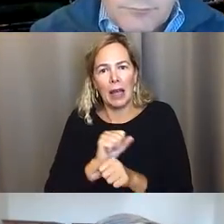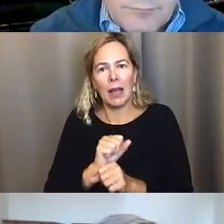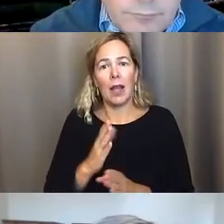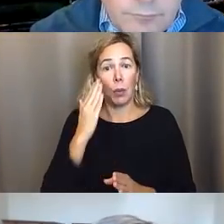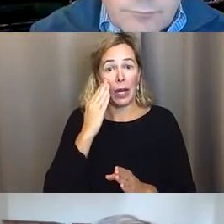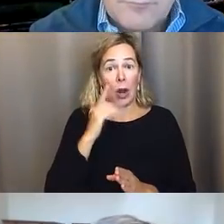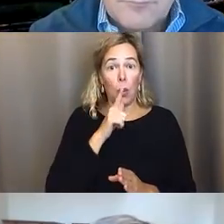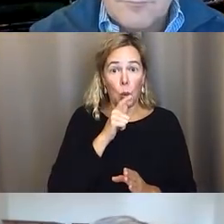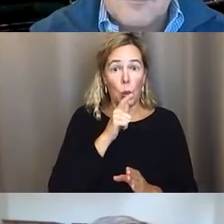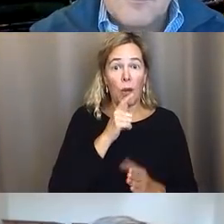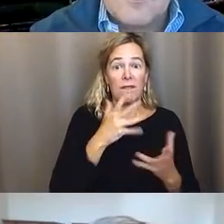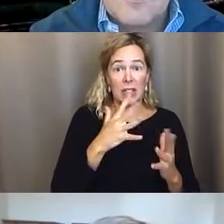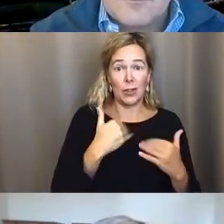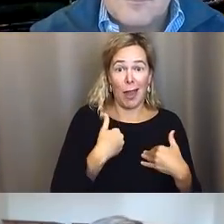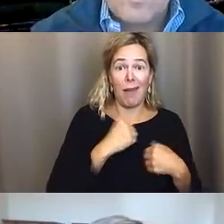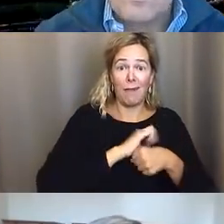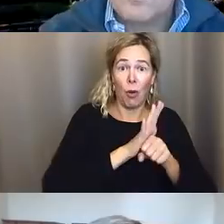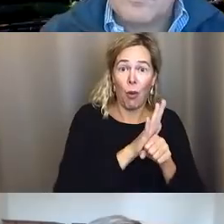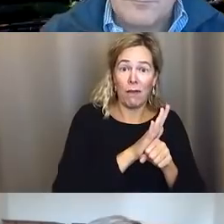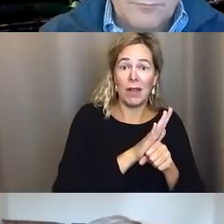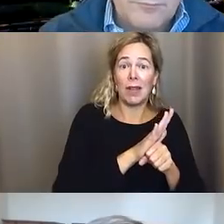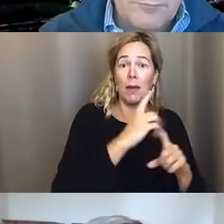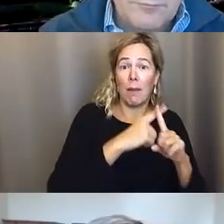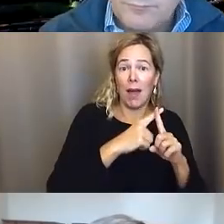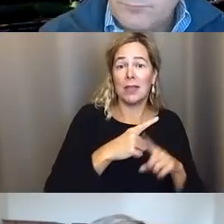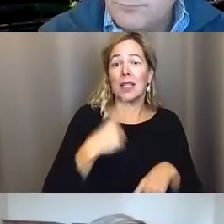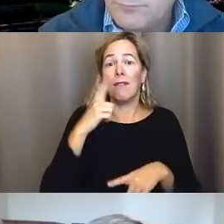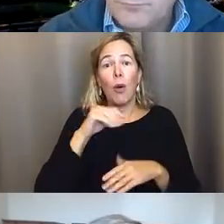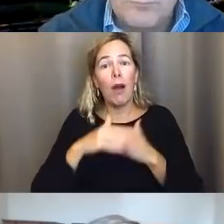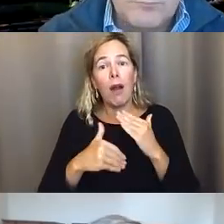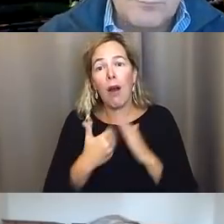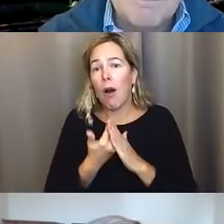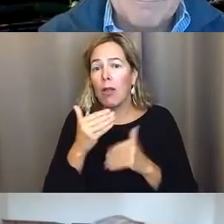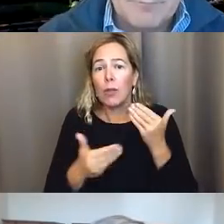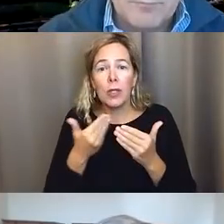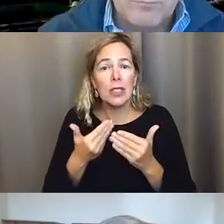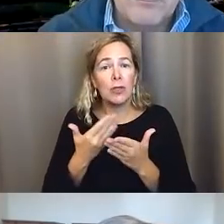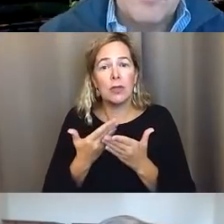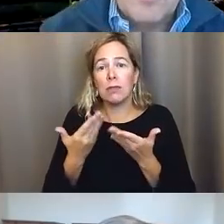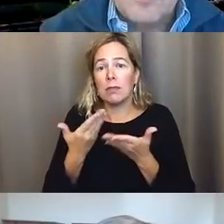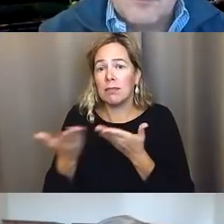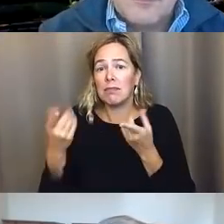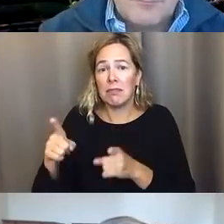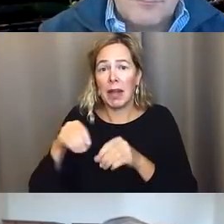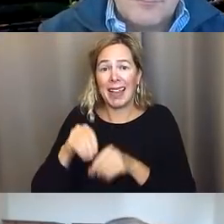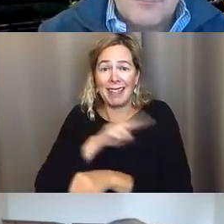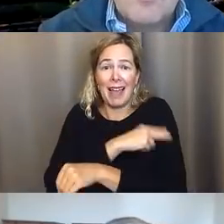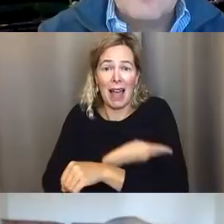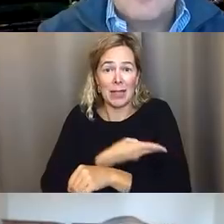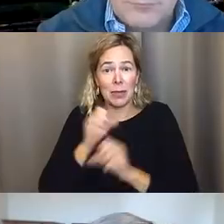isn't COVID positive for all the procedures and people in the hospital, so that we can protect our